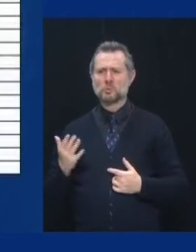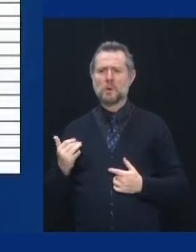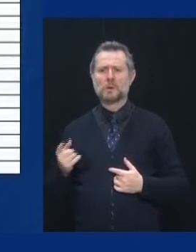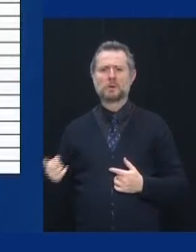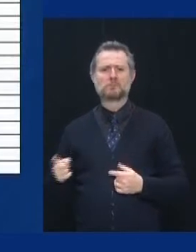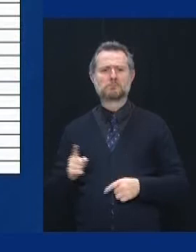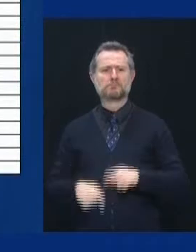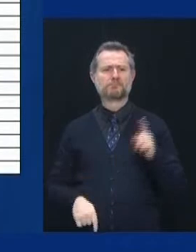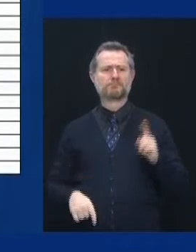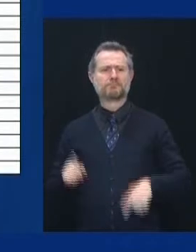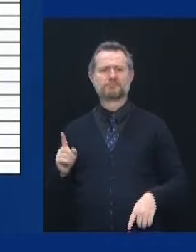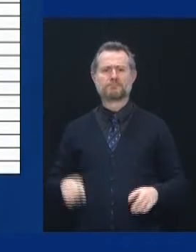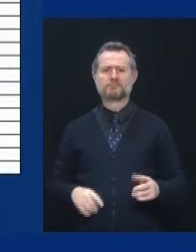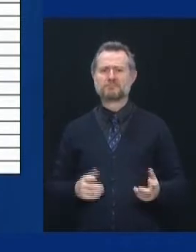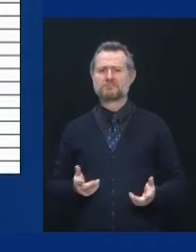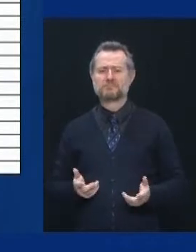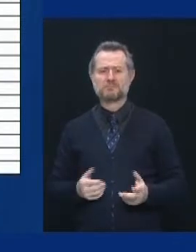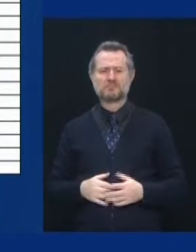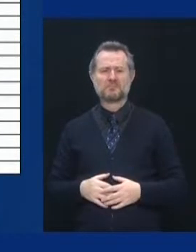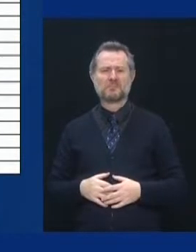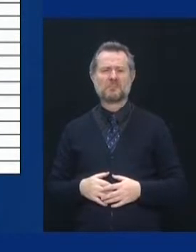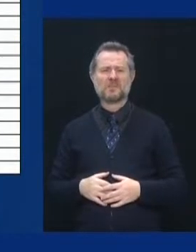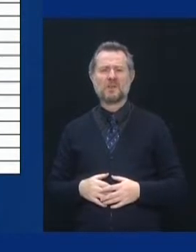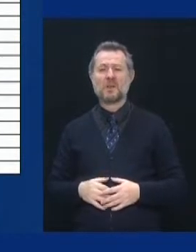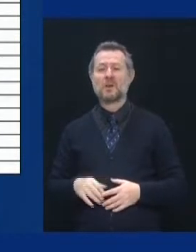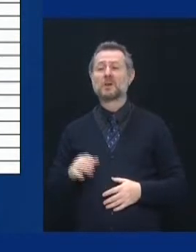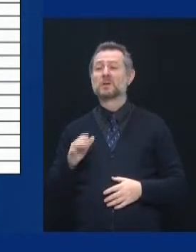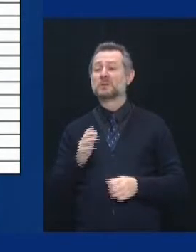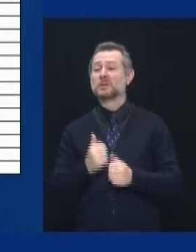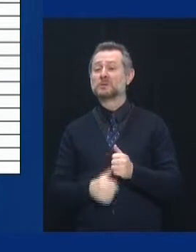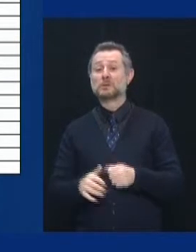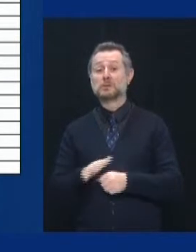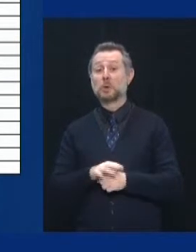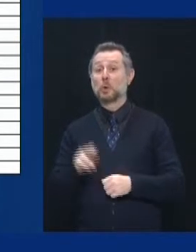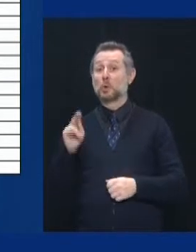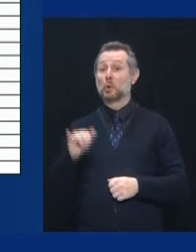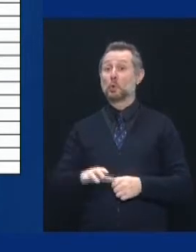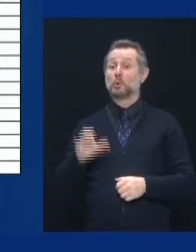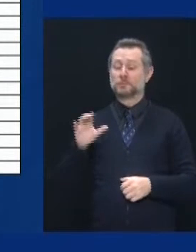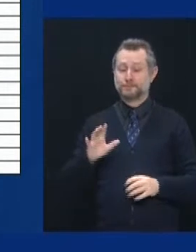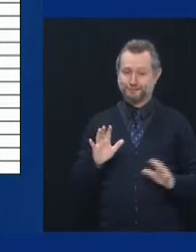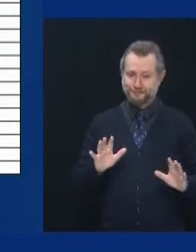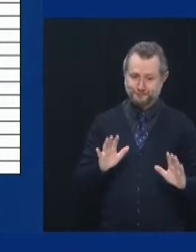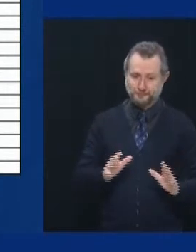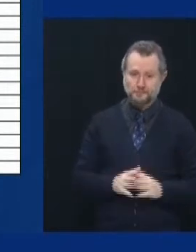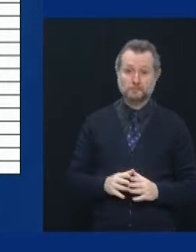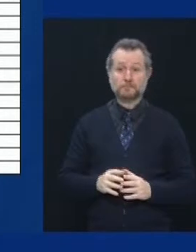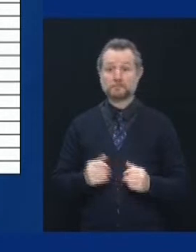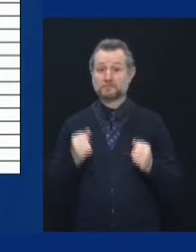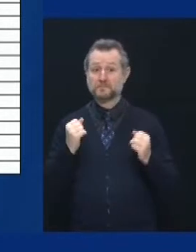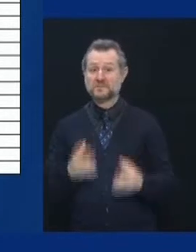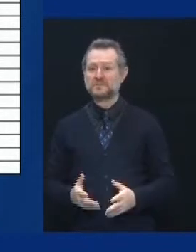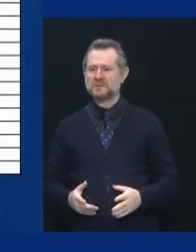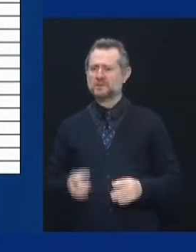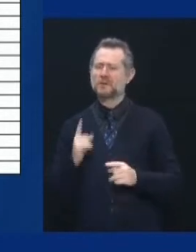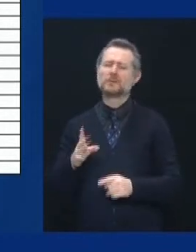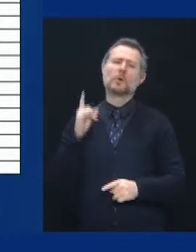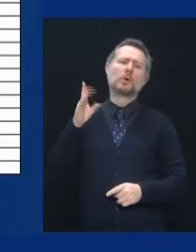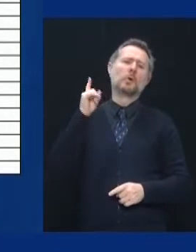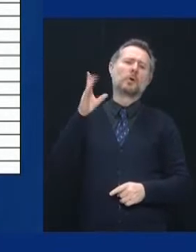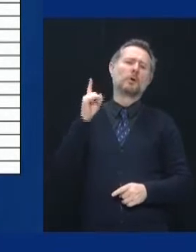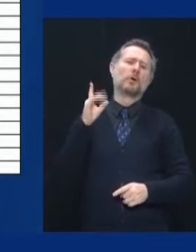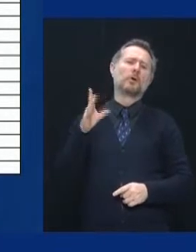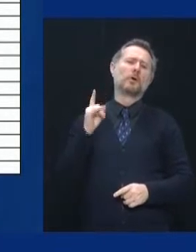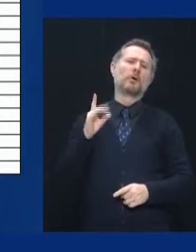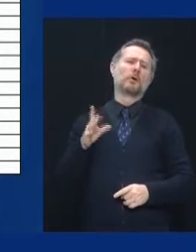and it's basically the same story across the state. New York City, you have a number of facilities at 100,